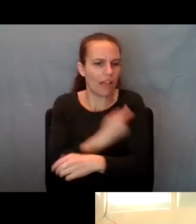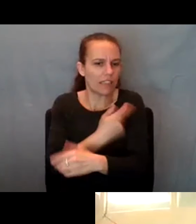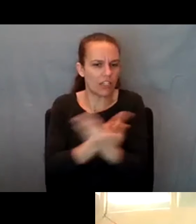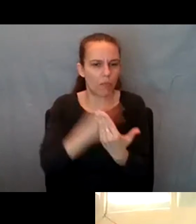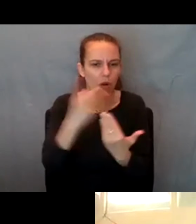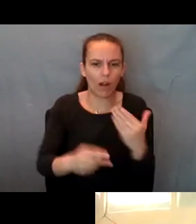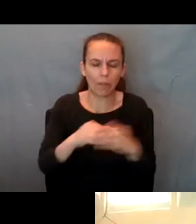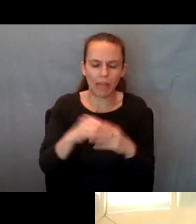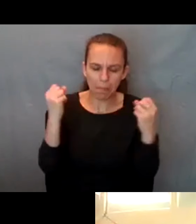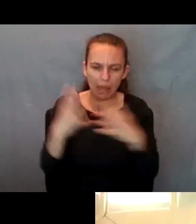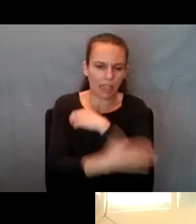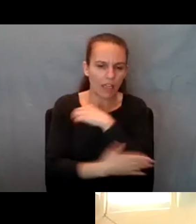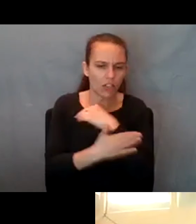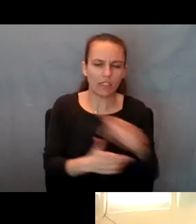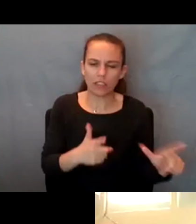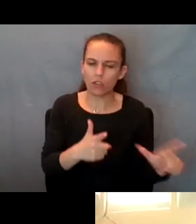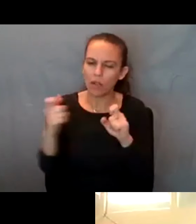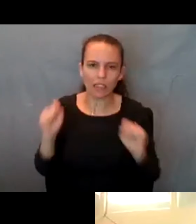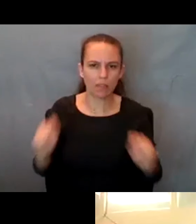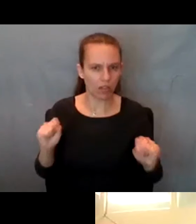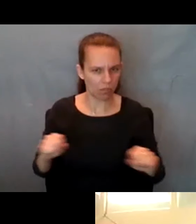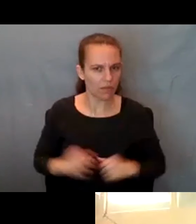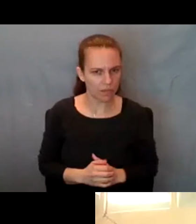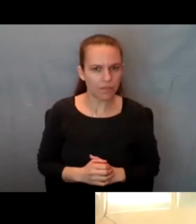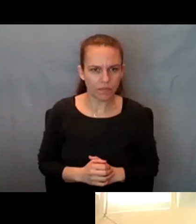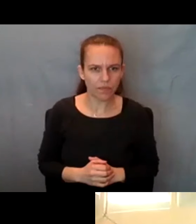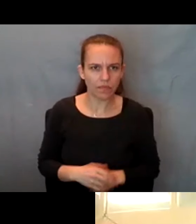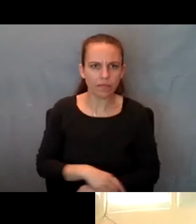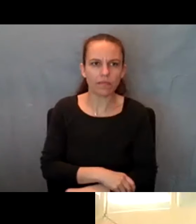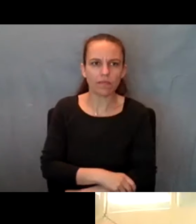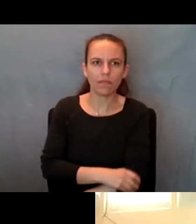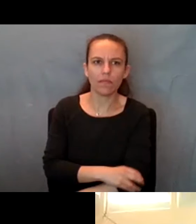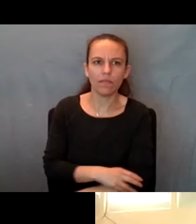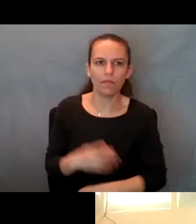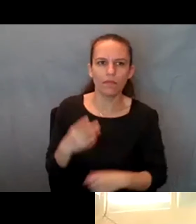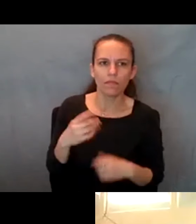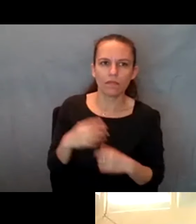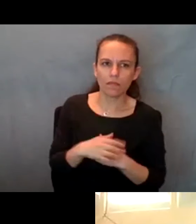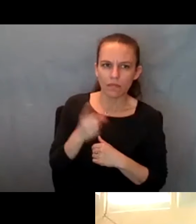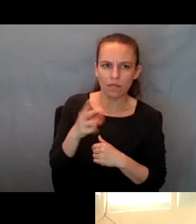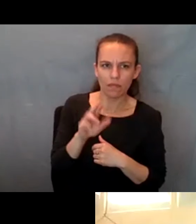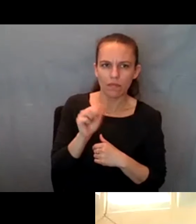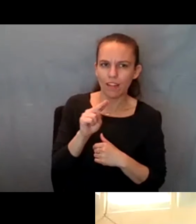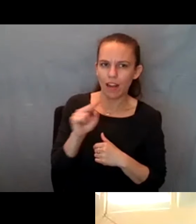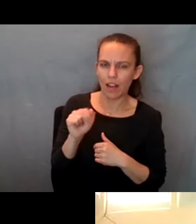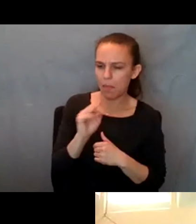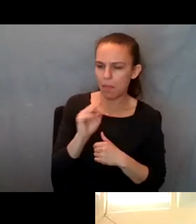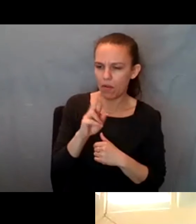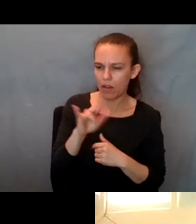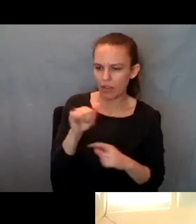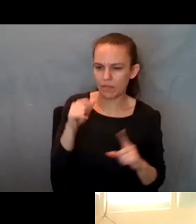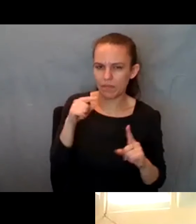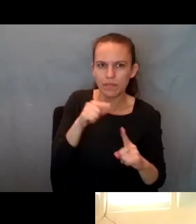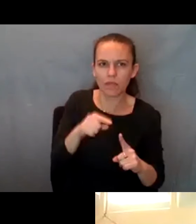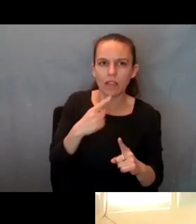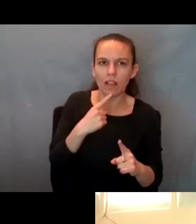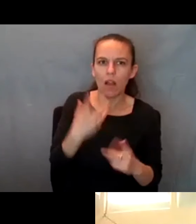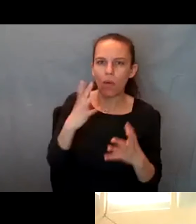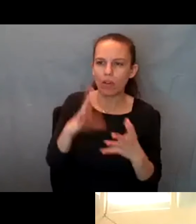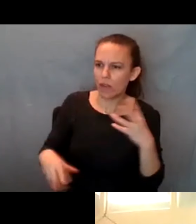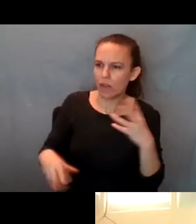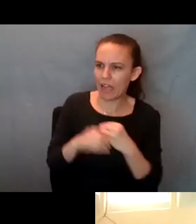as quickly as possible. I would like to add to what Soumya says, that one thing that is not obvious